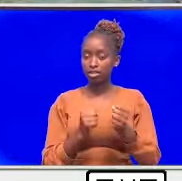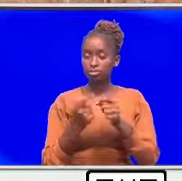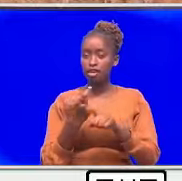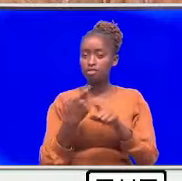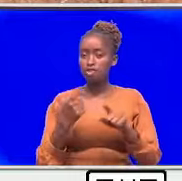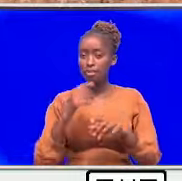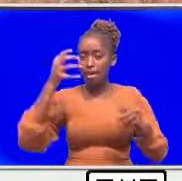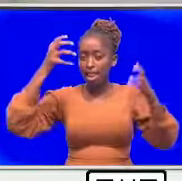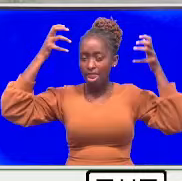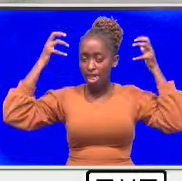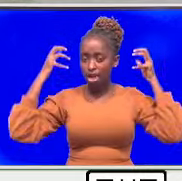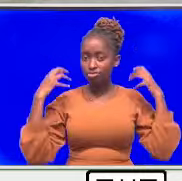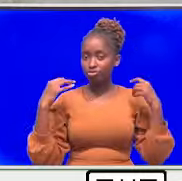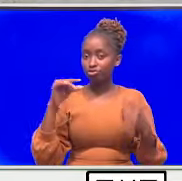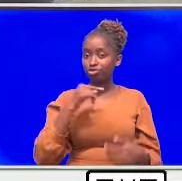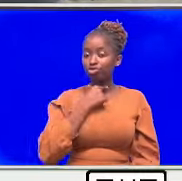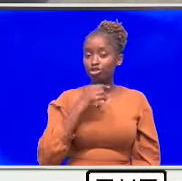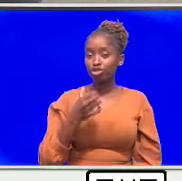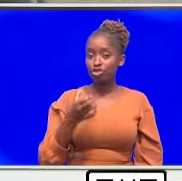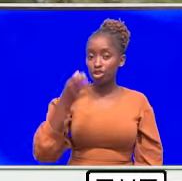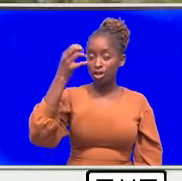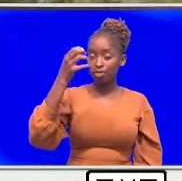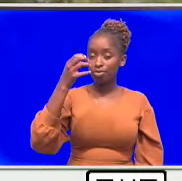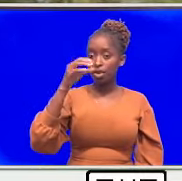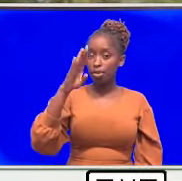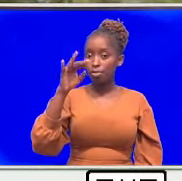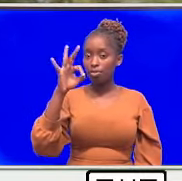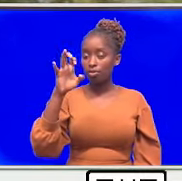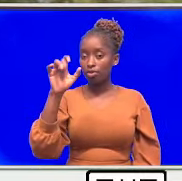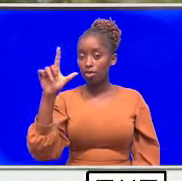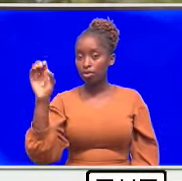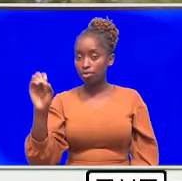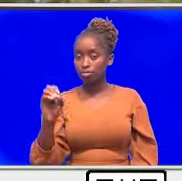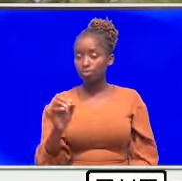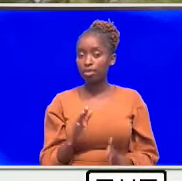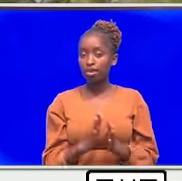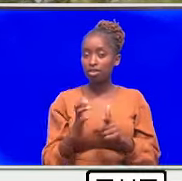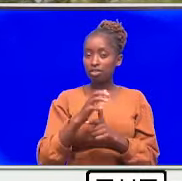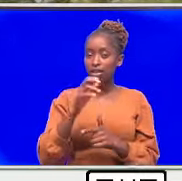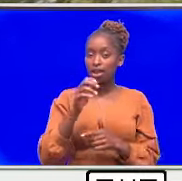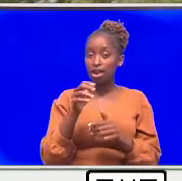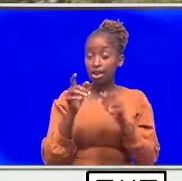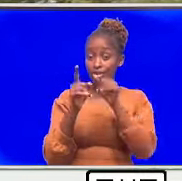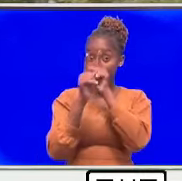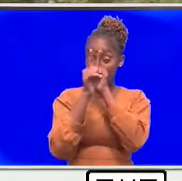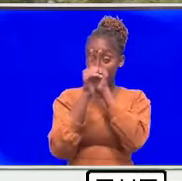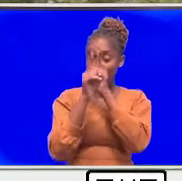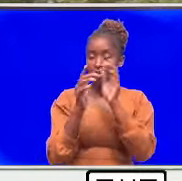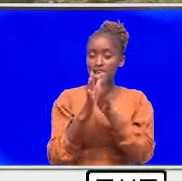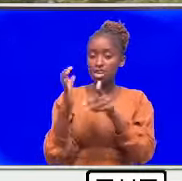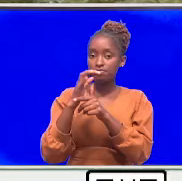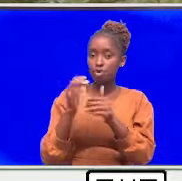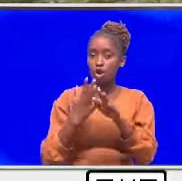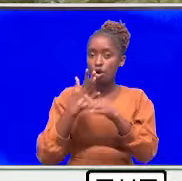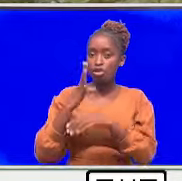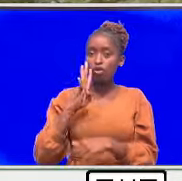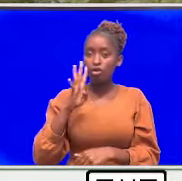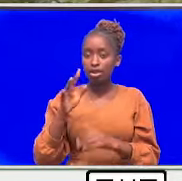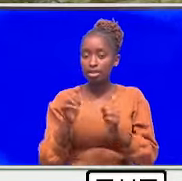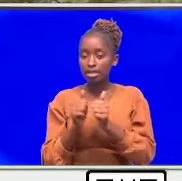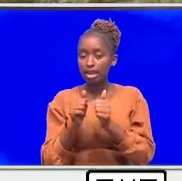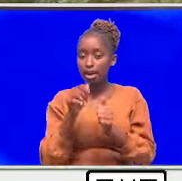giraffes, elephants, buffaloes, rhinos, and over 410 bird species,